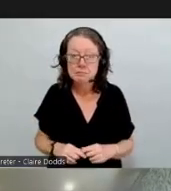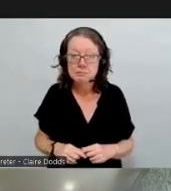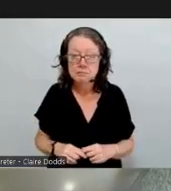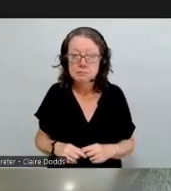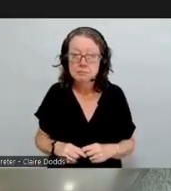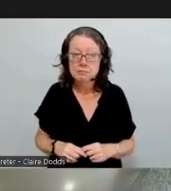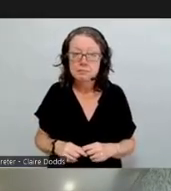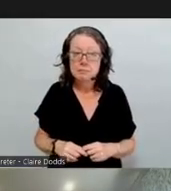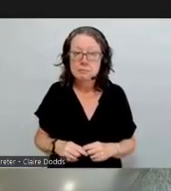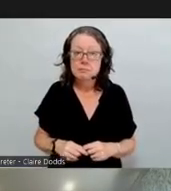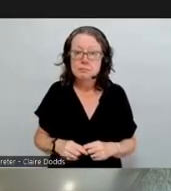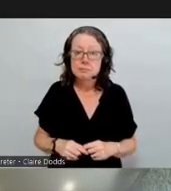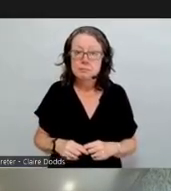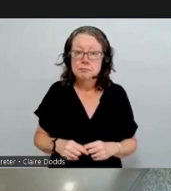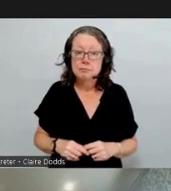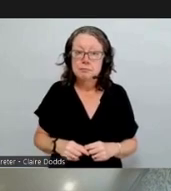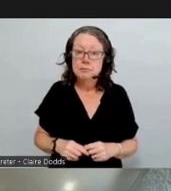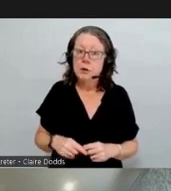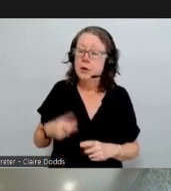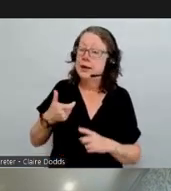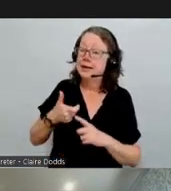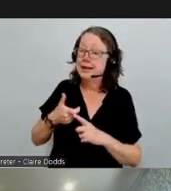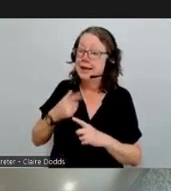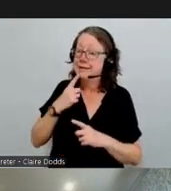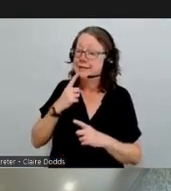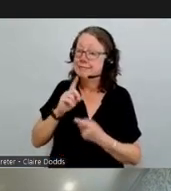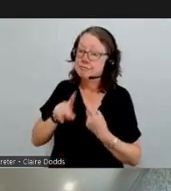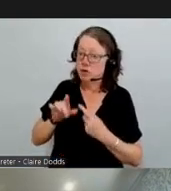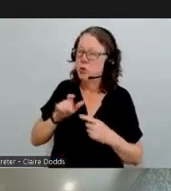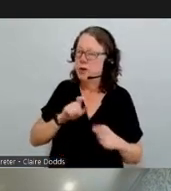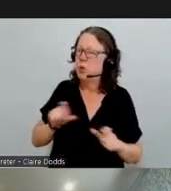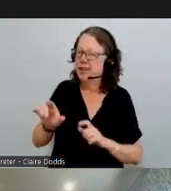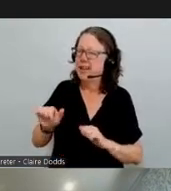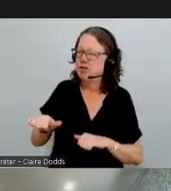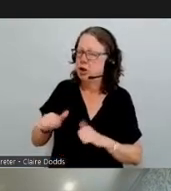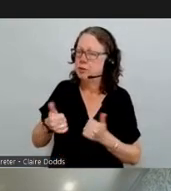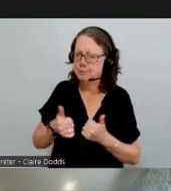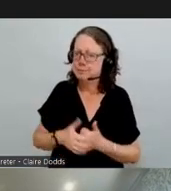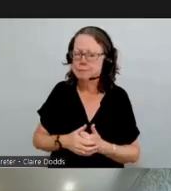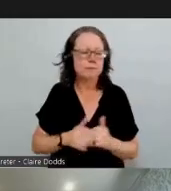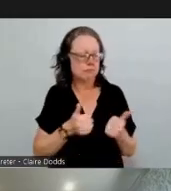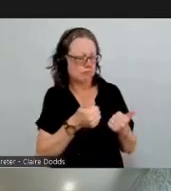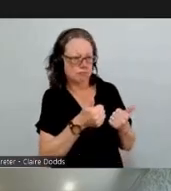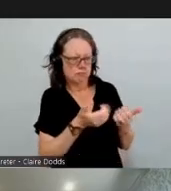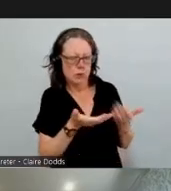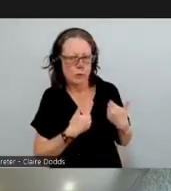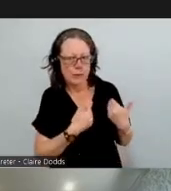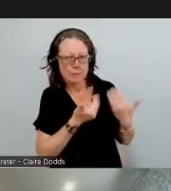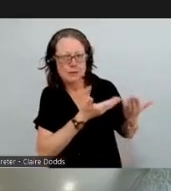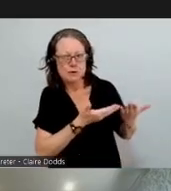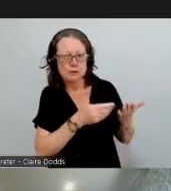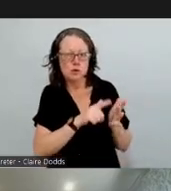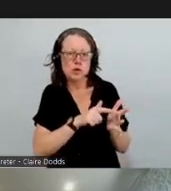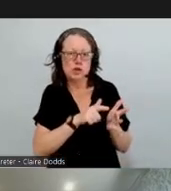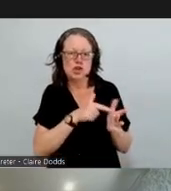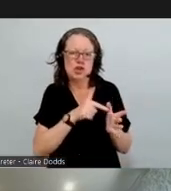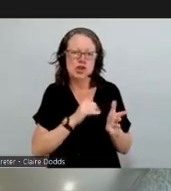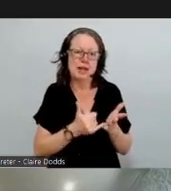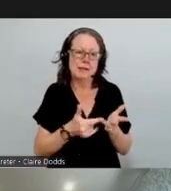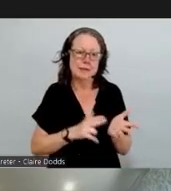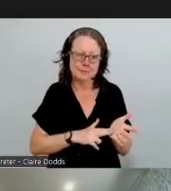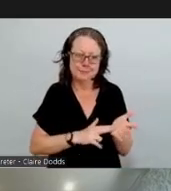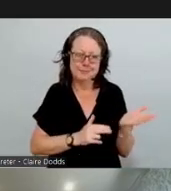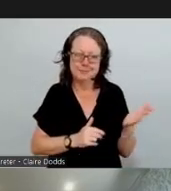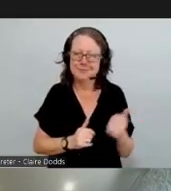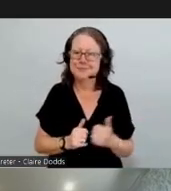I think we could probably go straight through to the next. Yeah, that would be great. Then Yeah. I'll pass over to Jason.